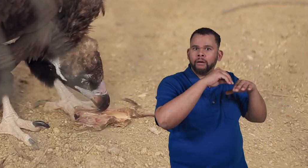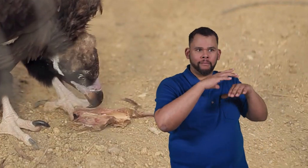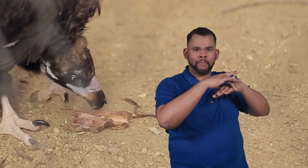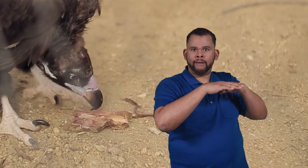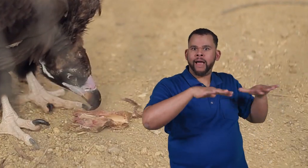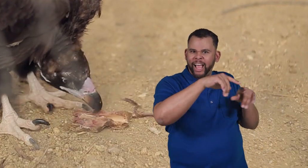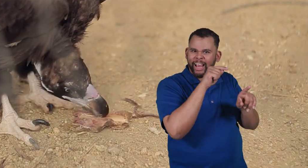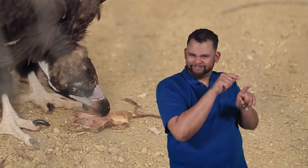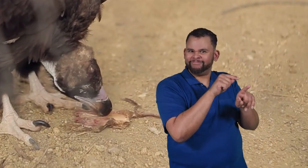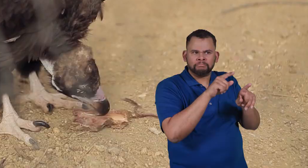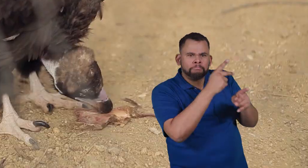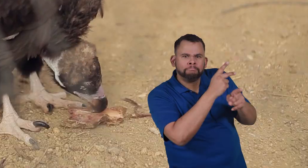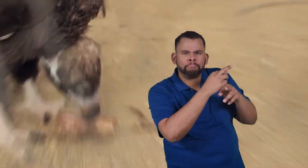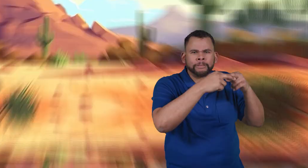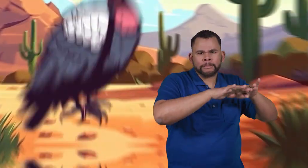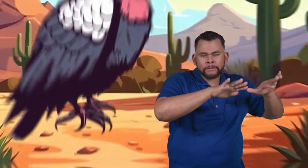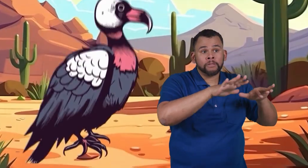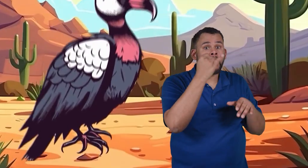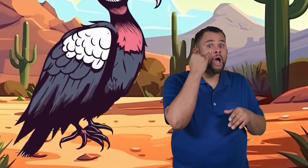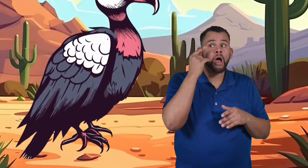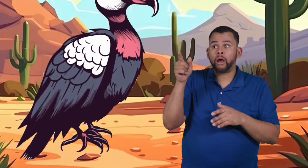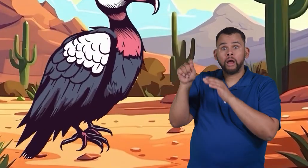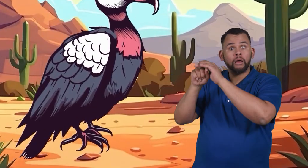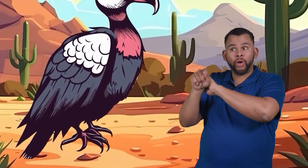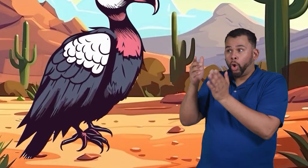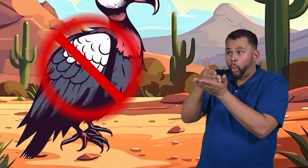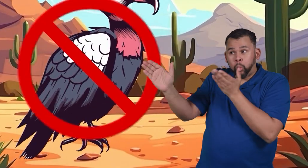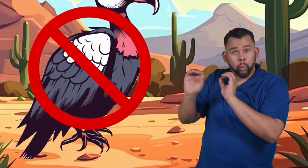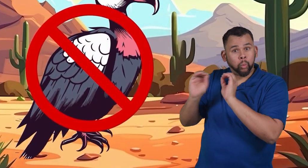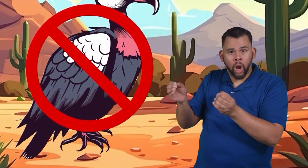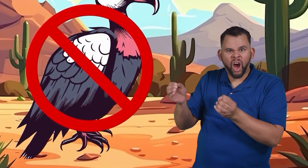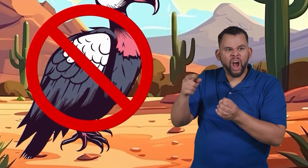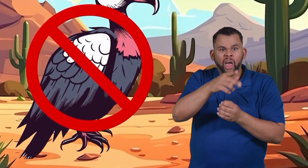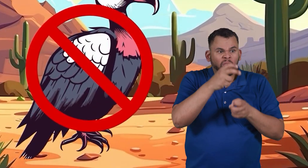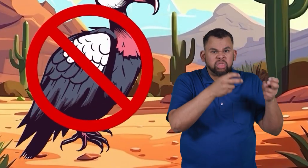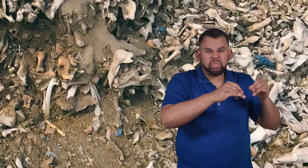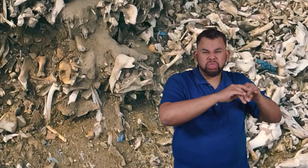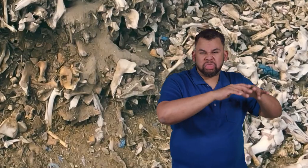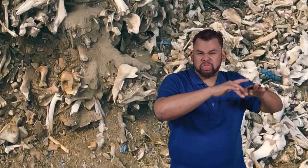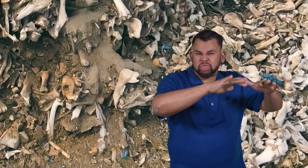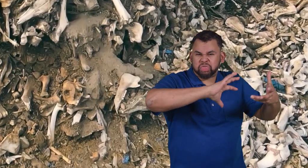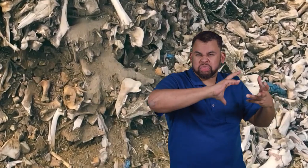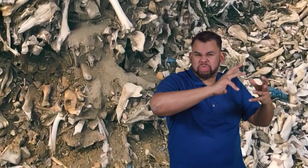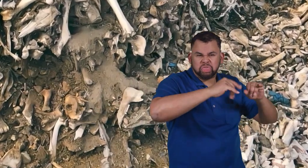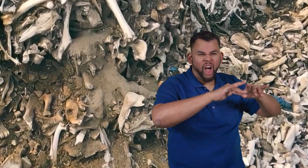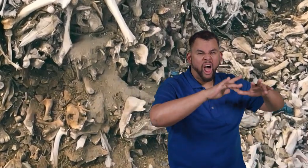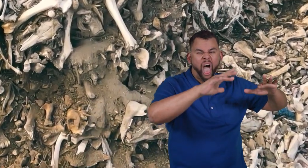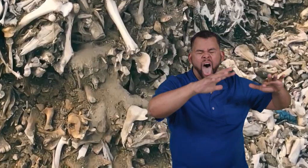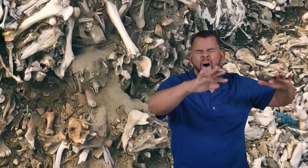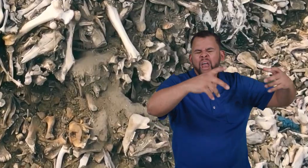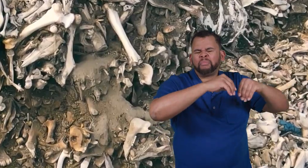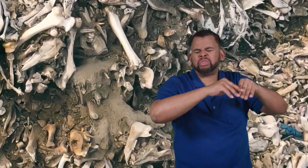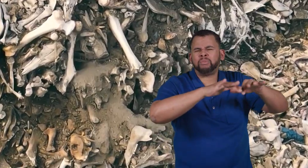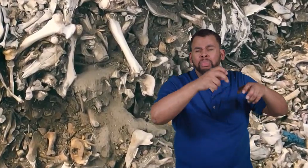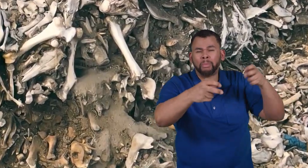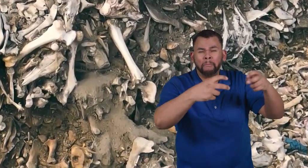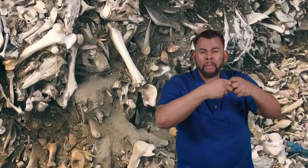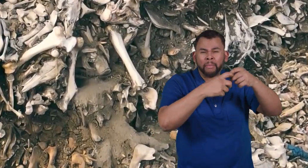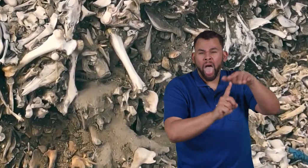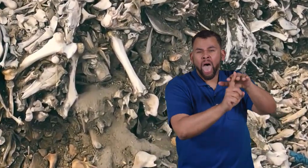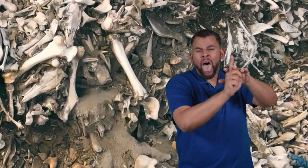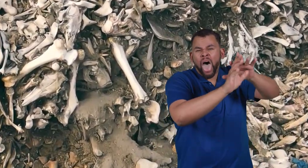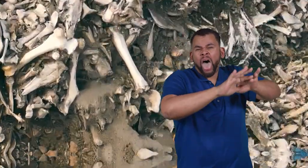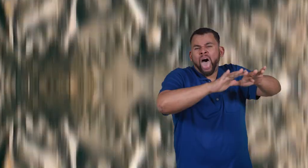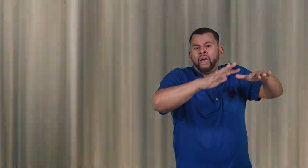but with animals instead. Imagine if there were no vultures. Animal remains would pile up, which would be a